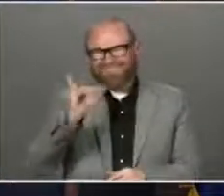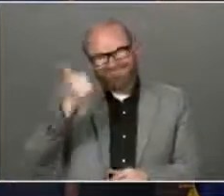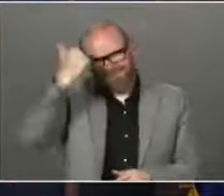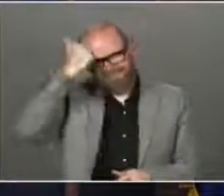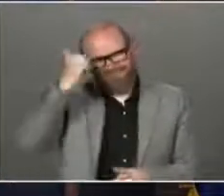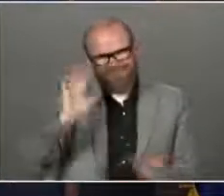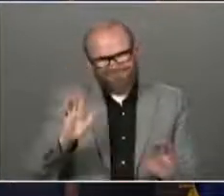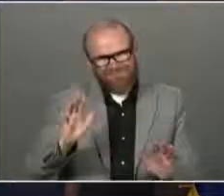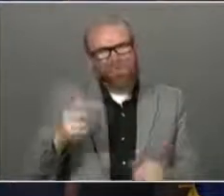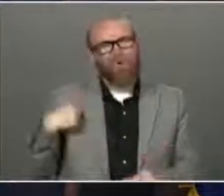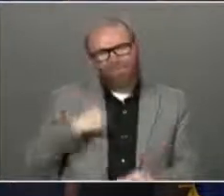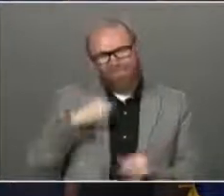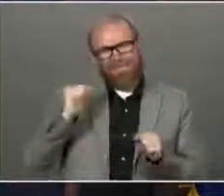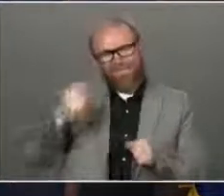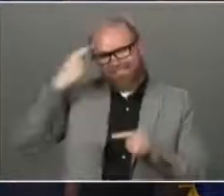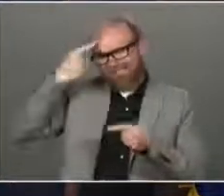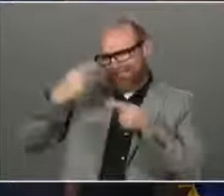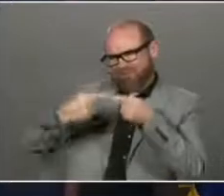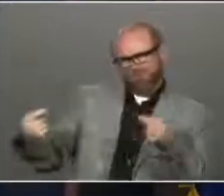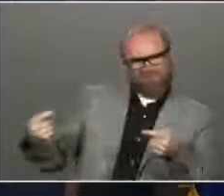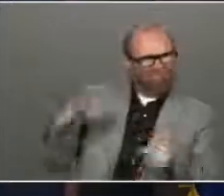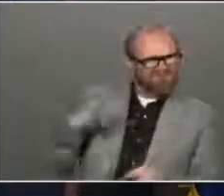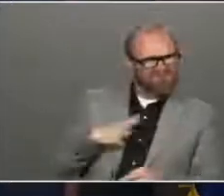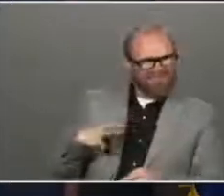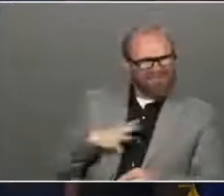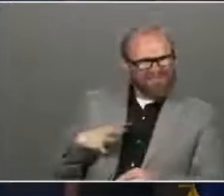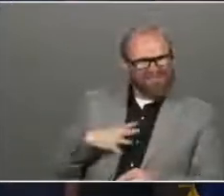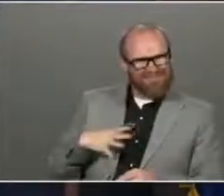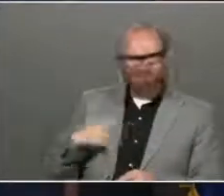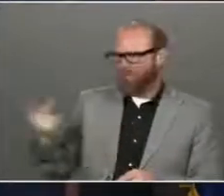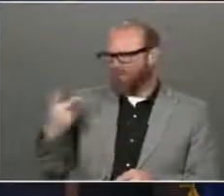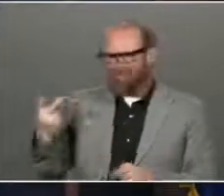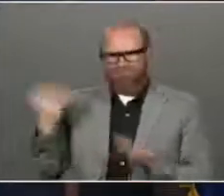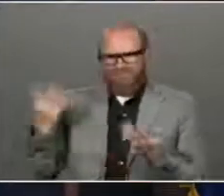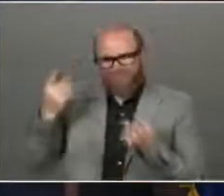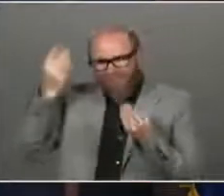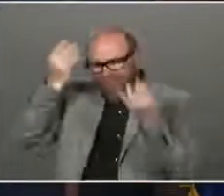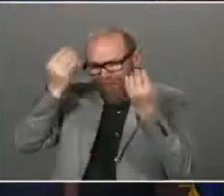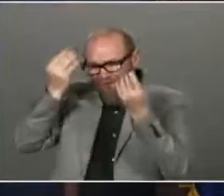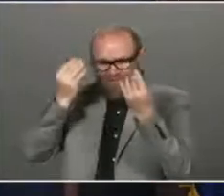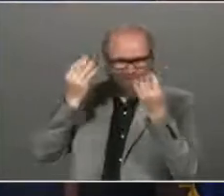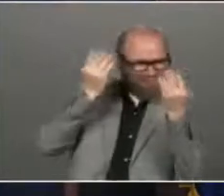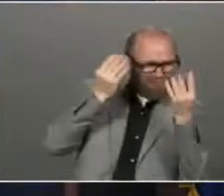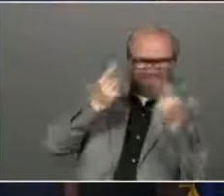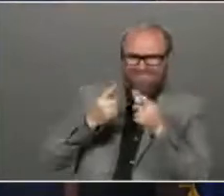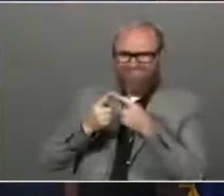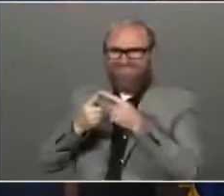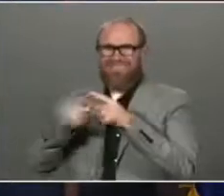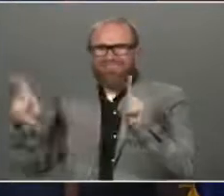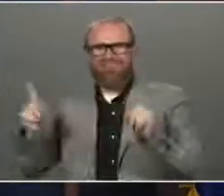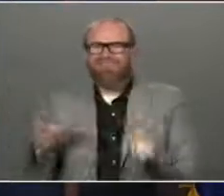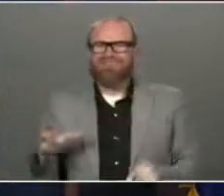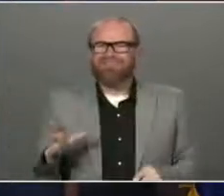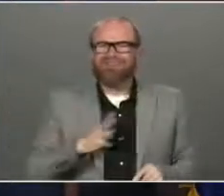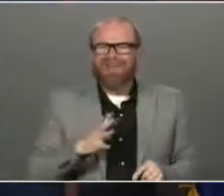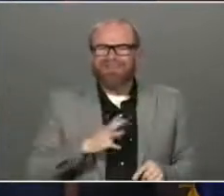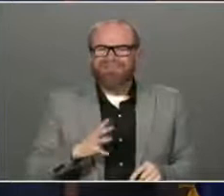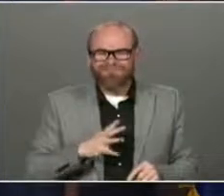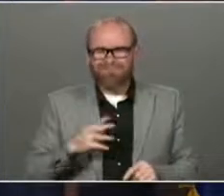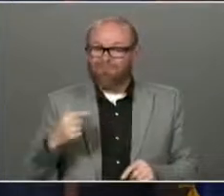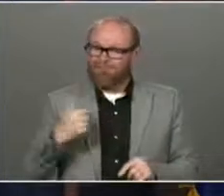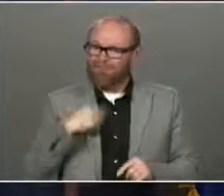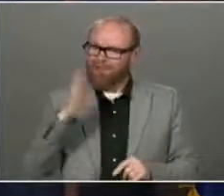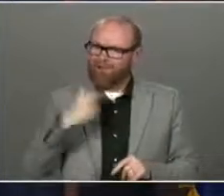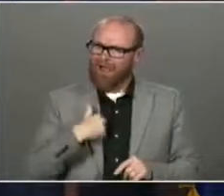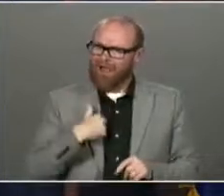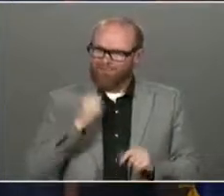disagreements, and we can have deep thought, and this is a very difficult issue, and I hope people, I've actually been pleasantly surprised